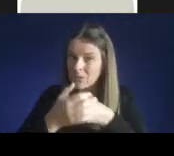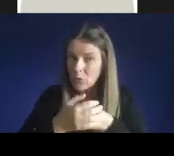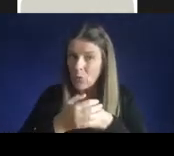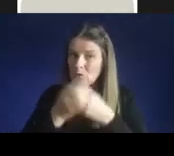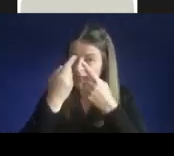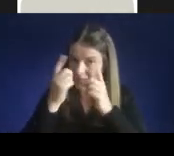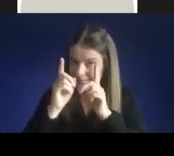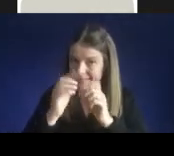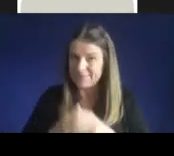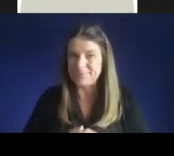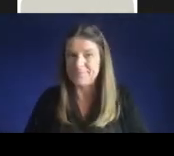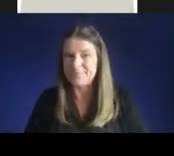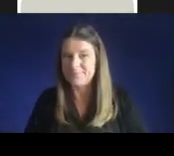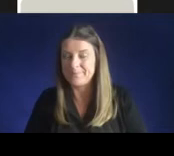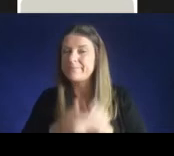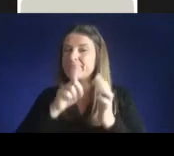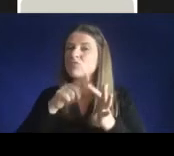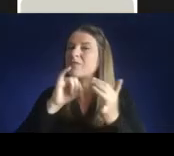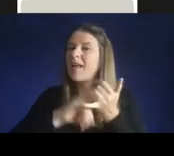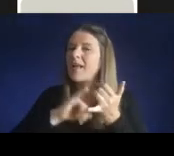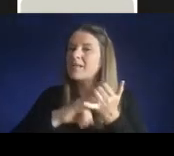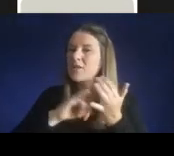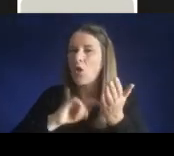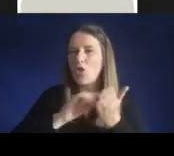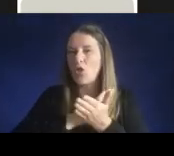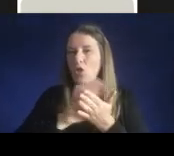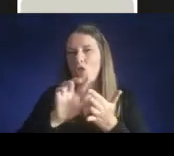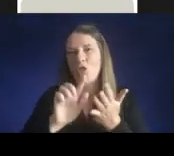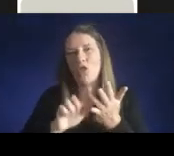Alliance. Jess Thorpe's writings, of course.